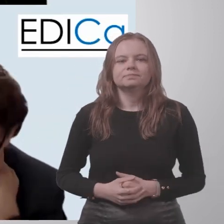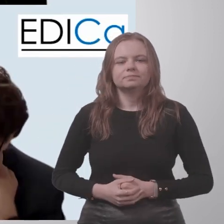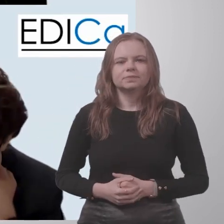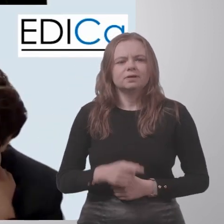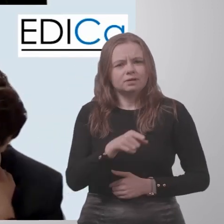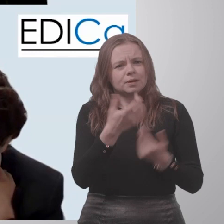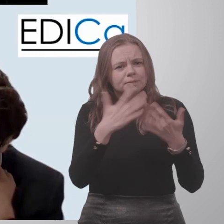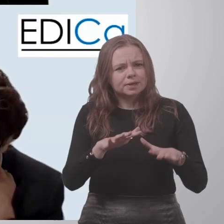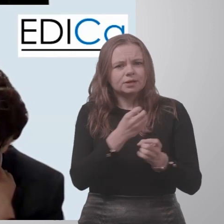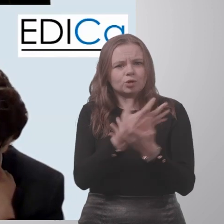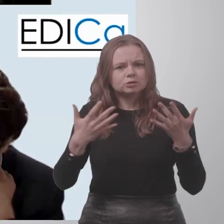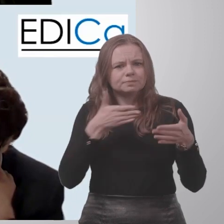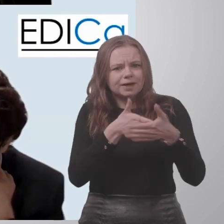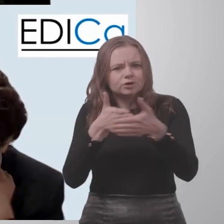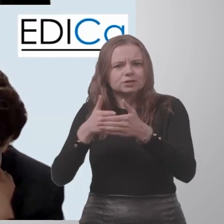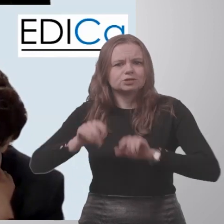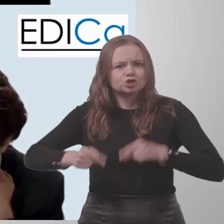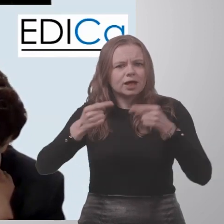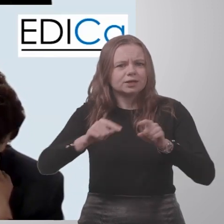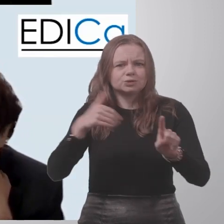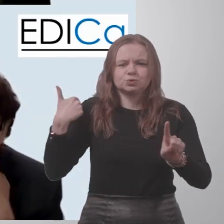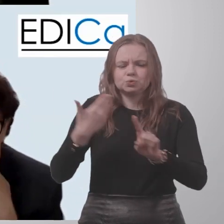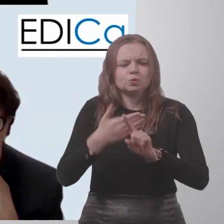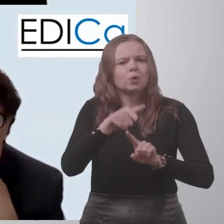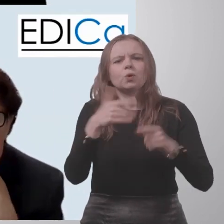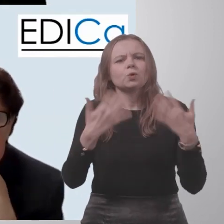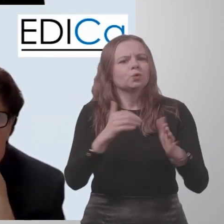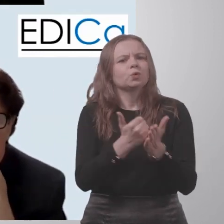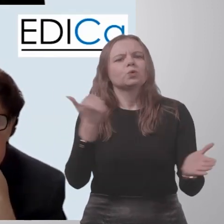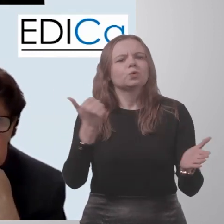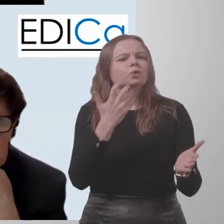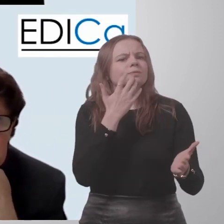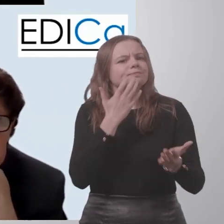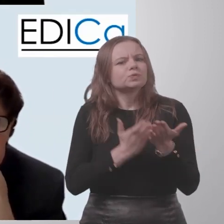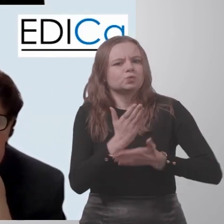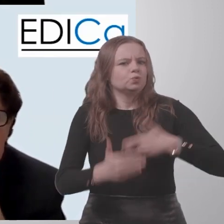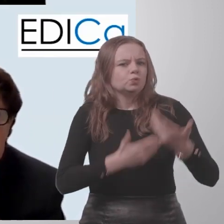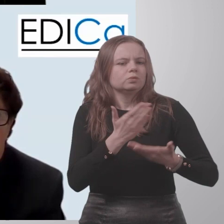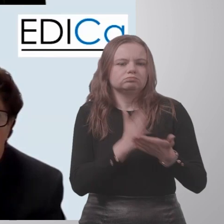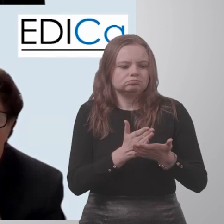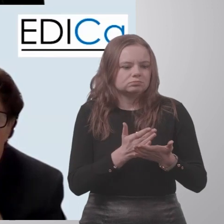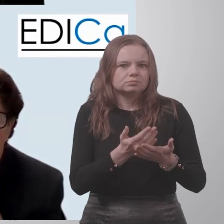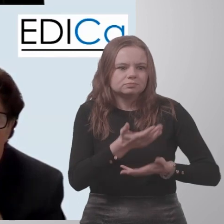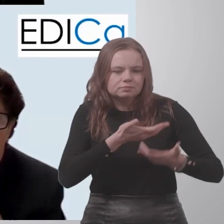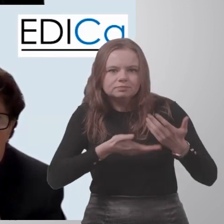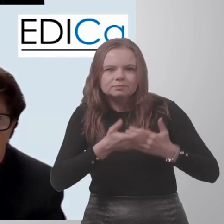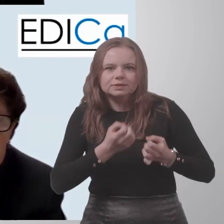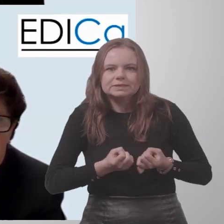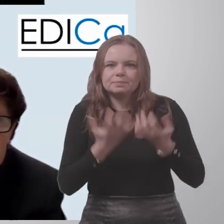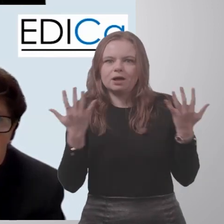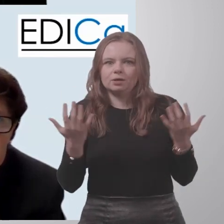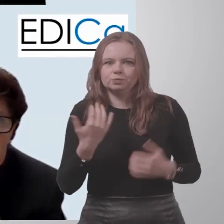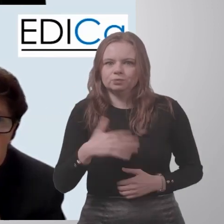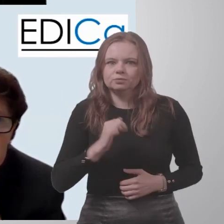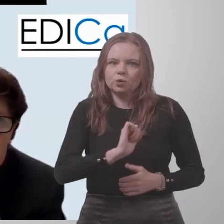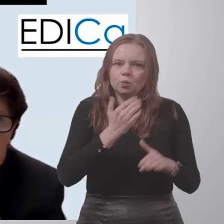barriers and challenges. So just brilliant, Kate. And as always, just really inspired by your story, your work, and